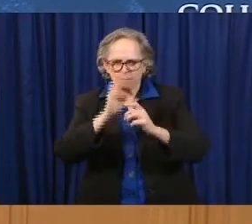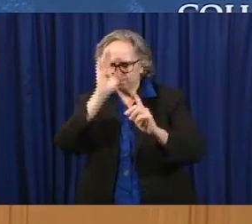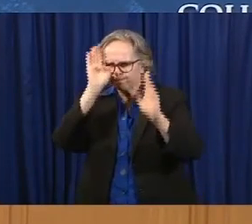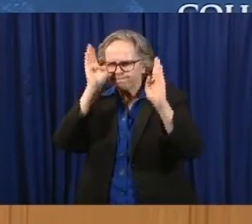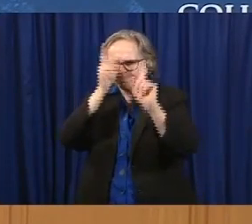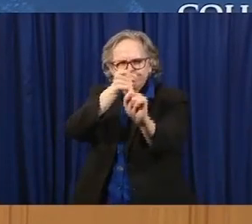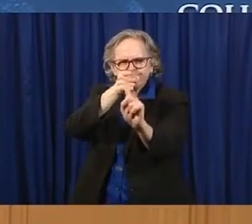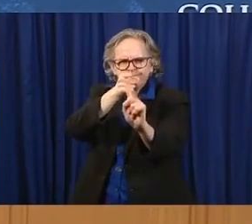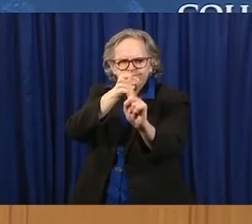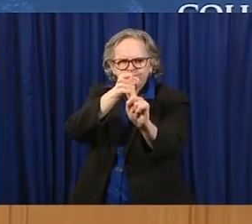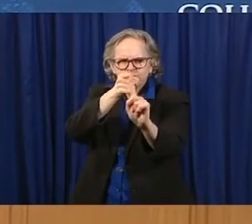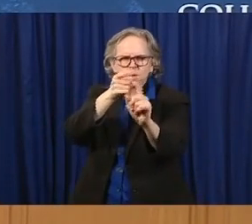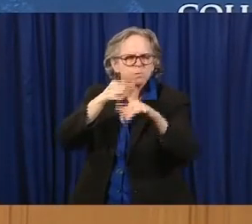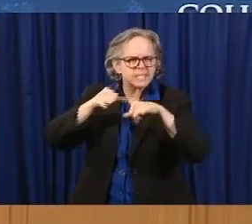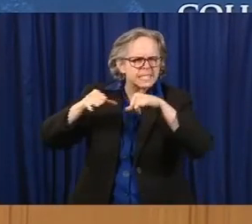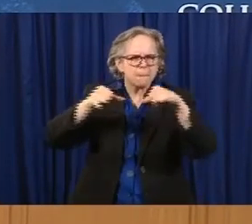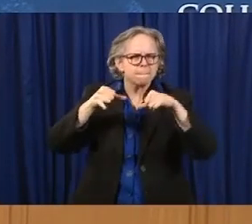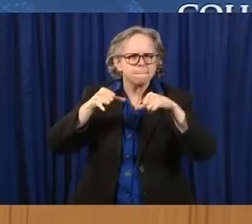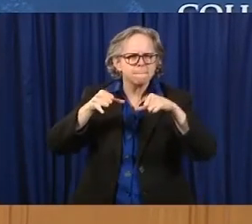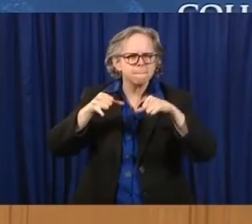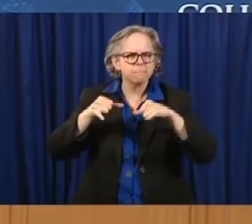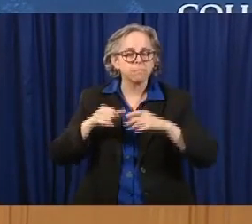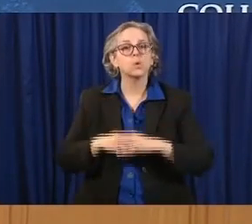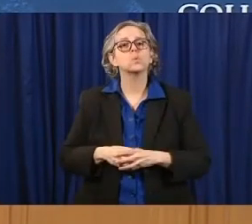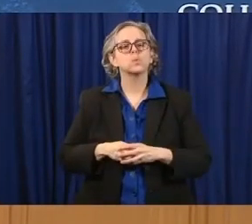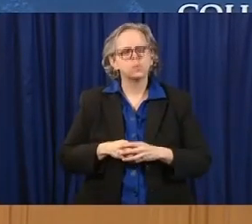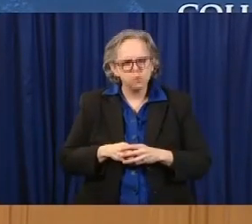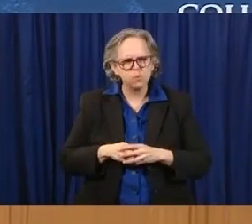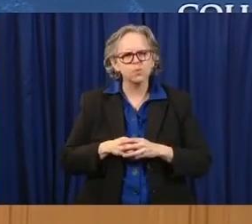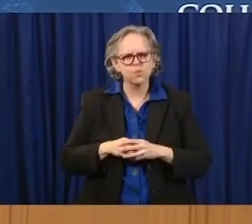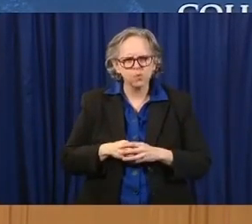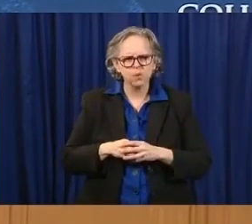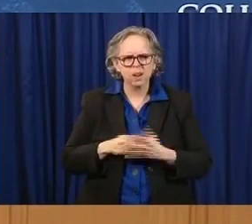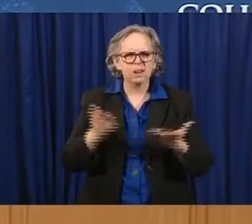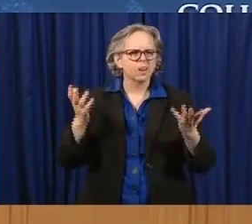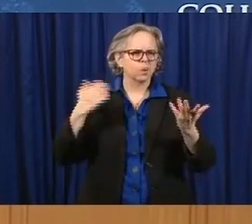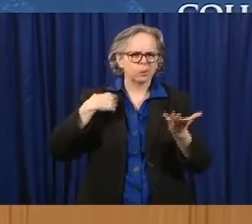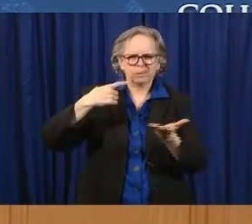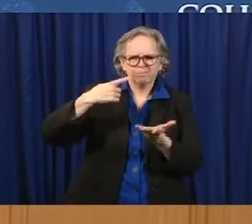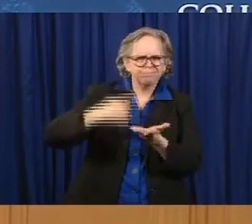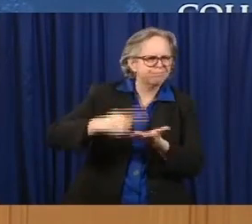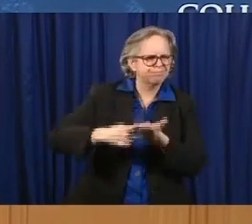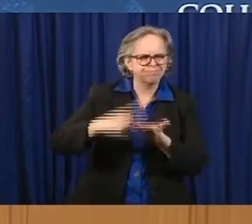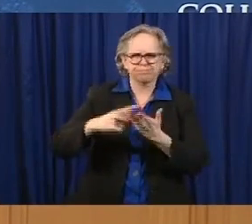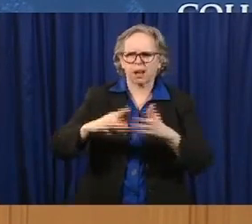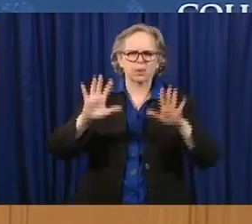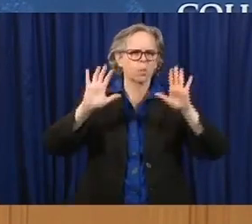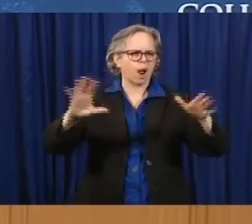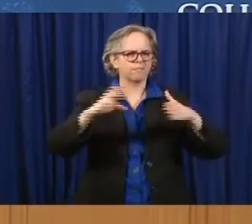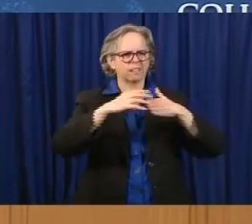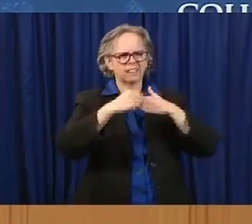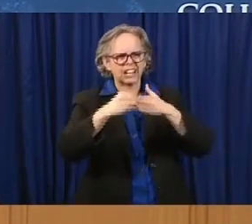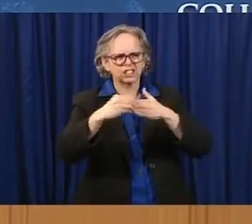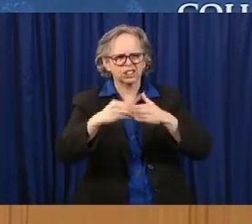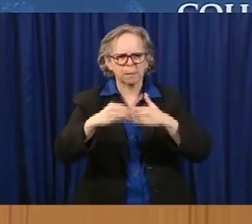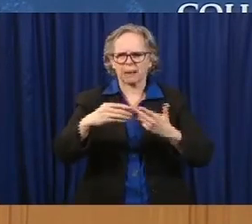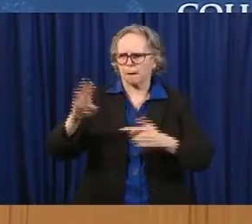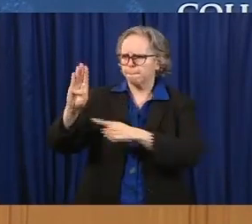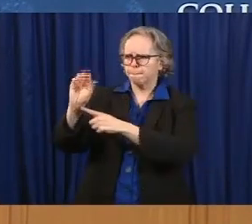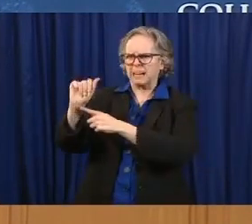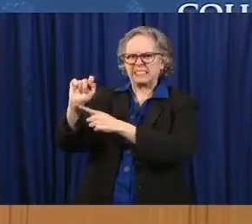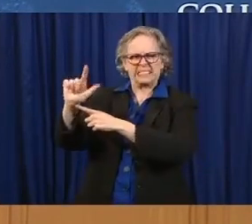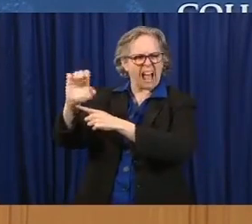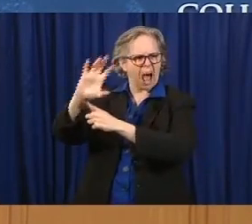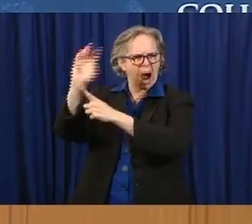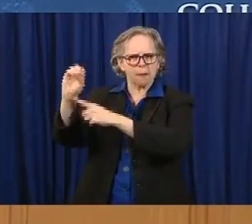at length about the incredible leadership of Lou Bonthair and his colleagues at Battelle, you know, with Mike Kaufman